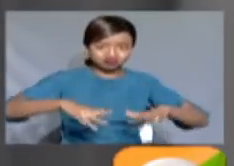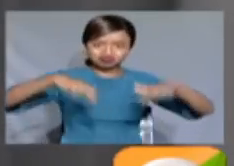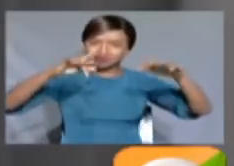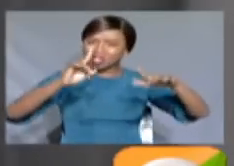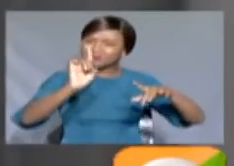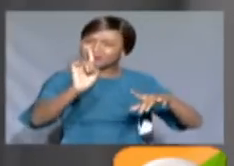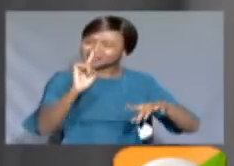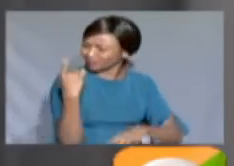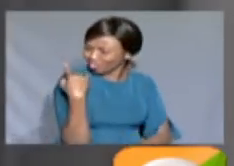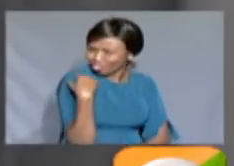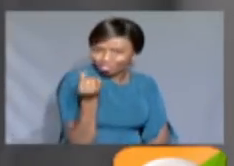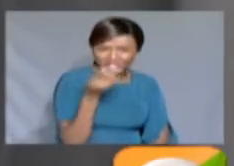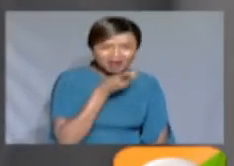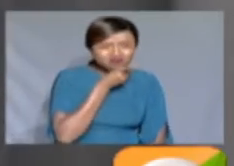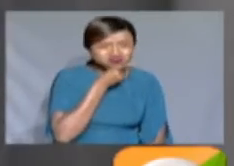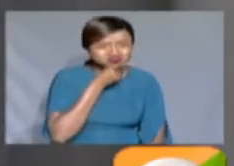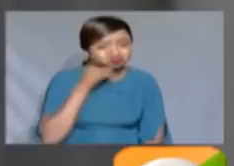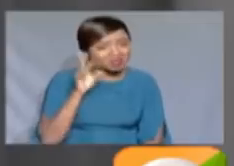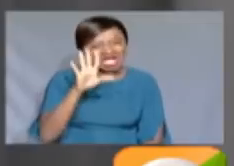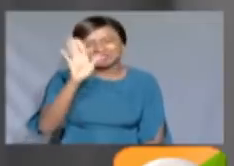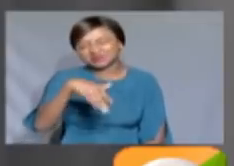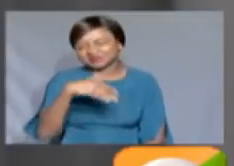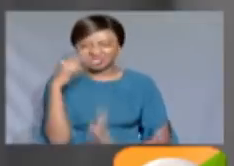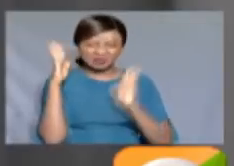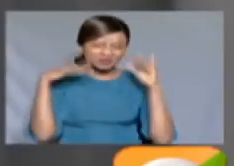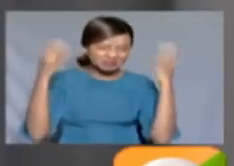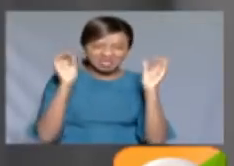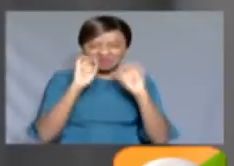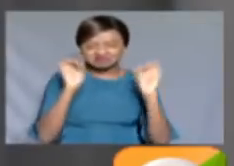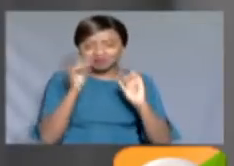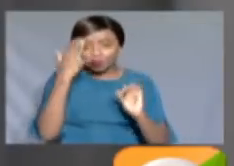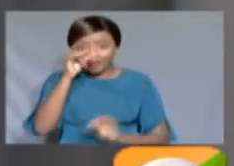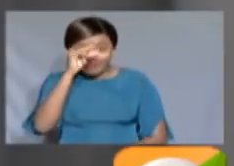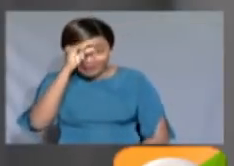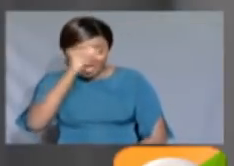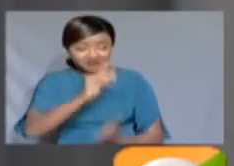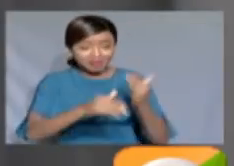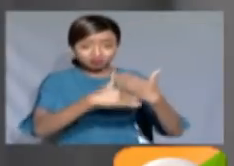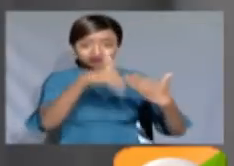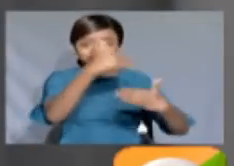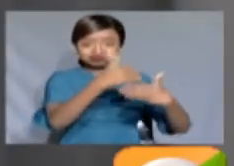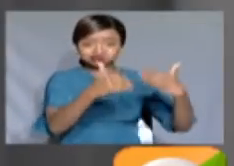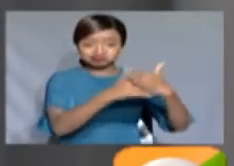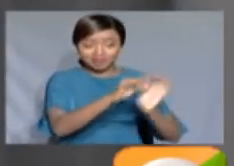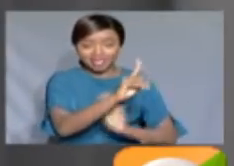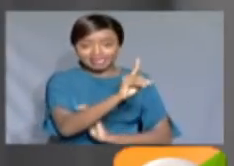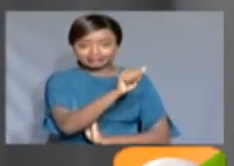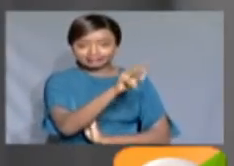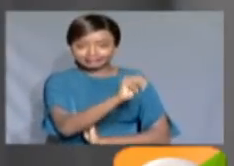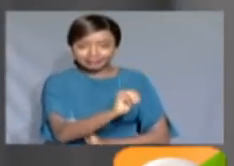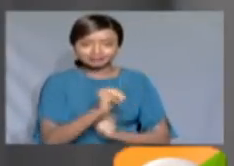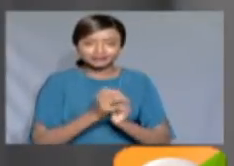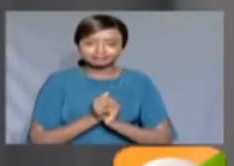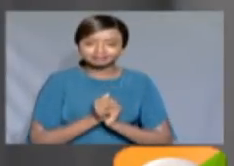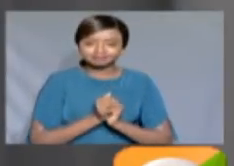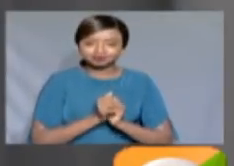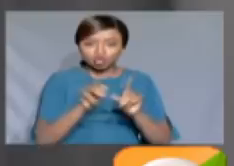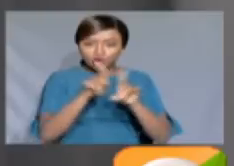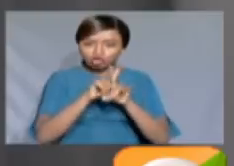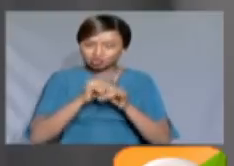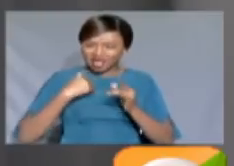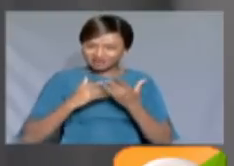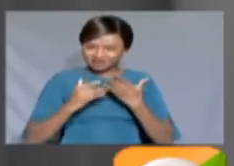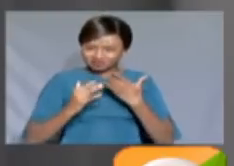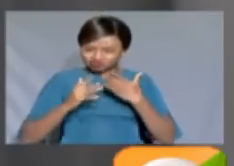government is building some dams. Also tonight, the shiny debt express from the airport straight to Westlands. Who's getting